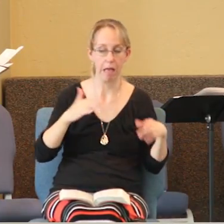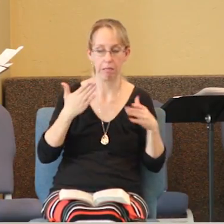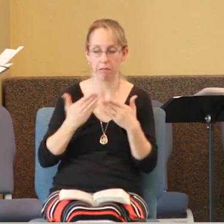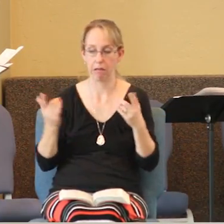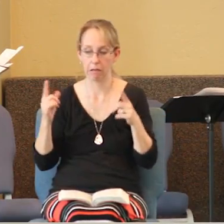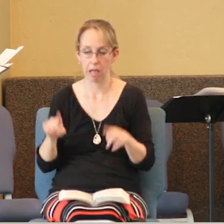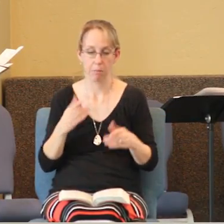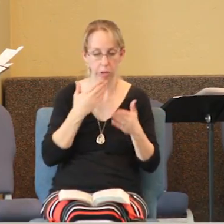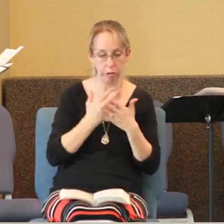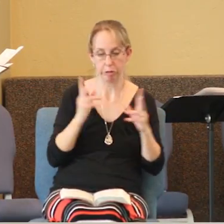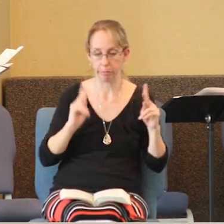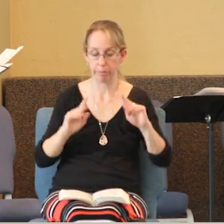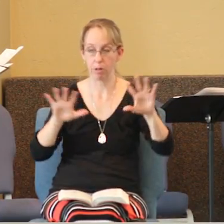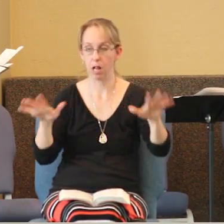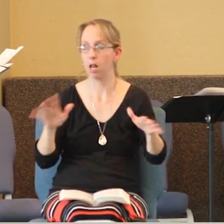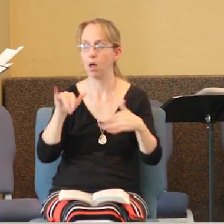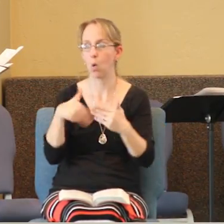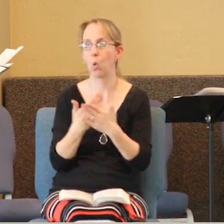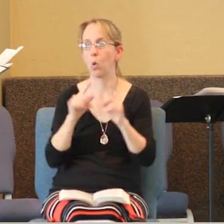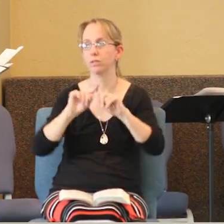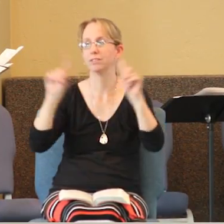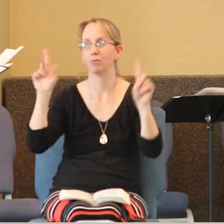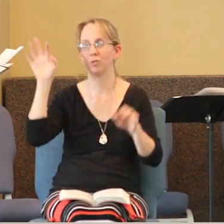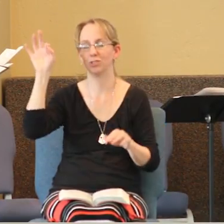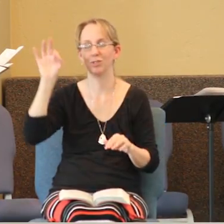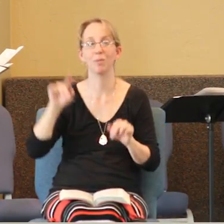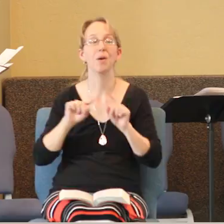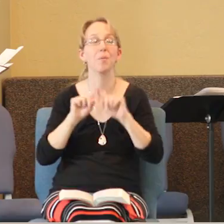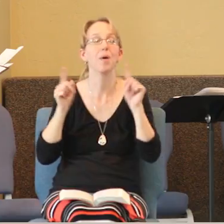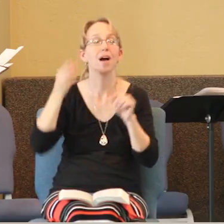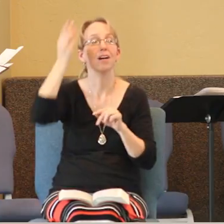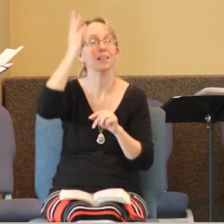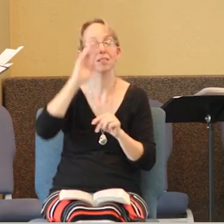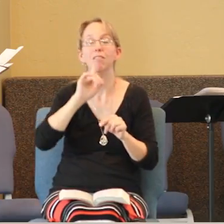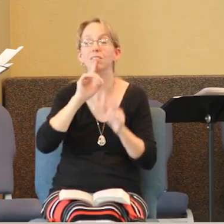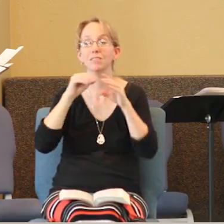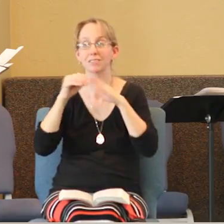that's a whole other sermon, a whole other conversation. But God is in control.